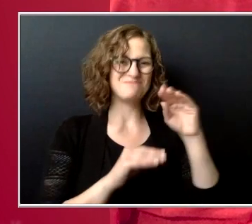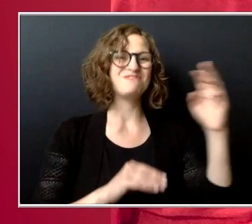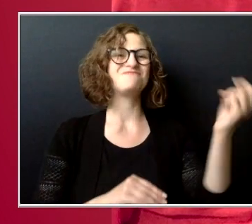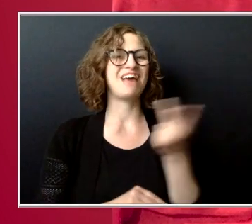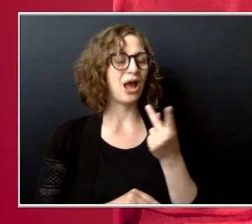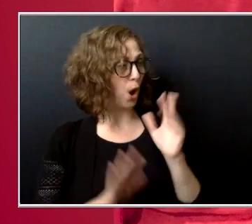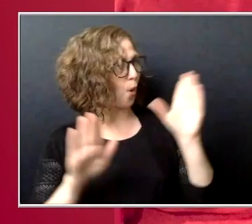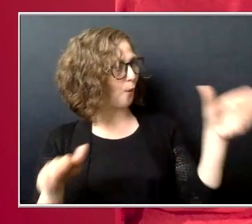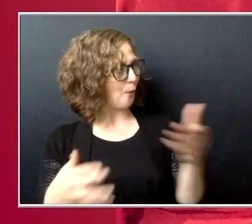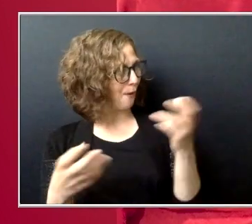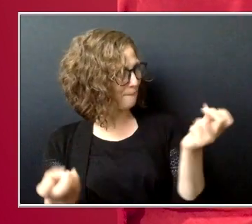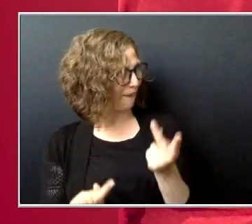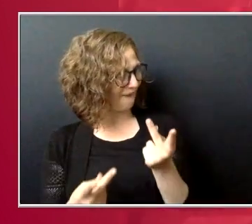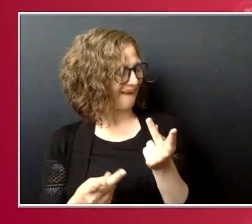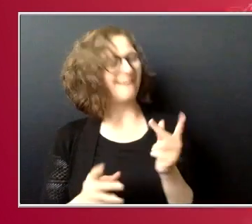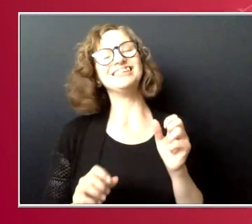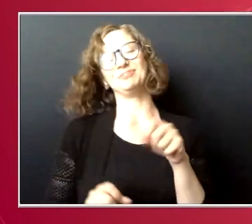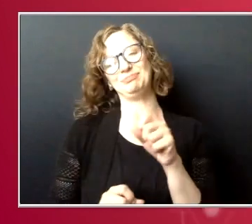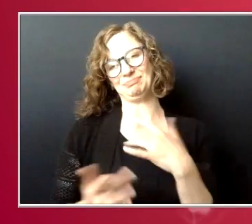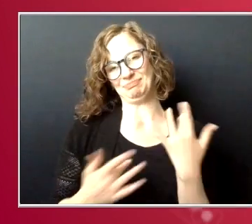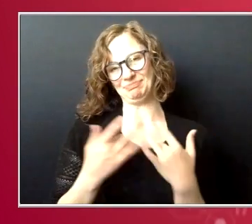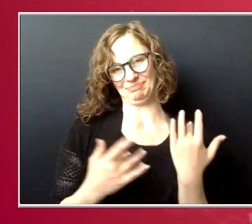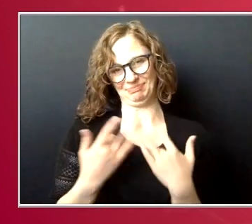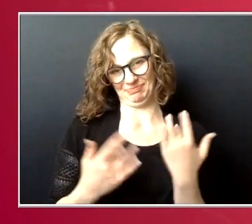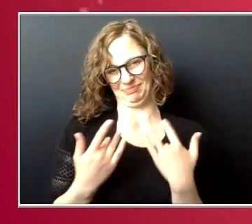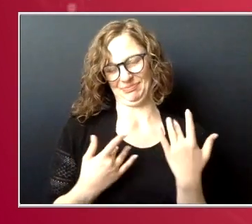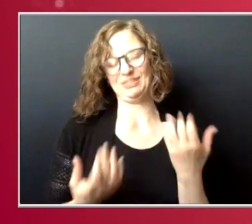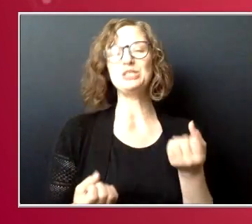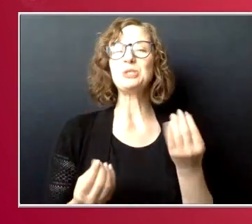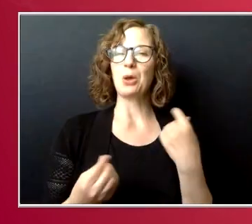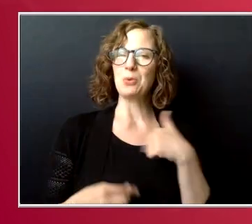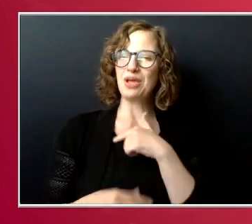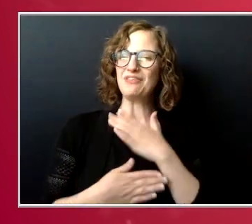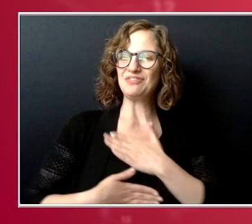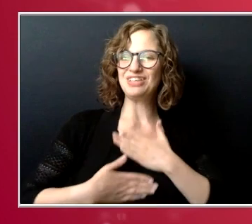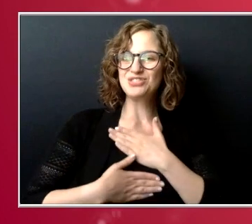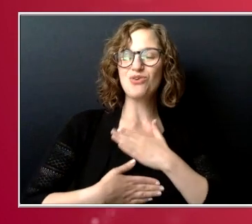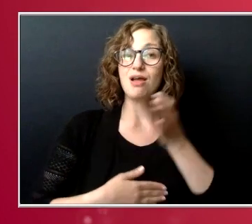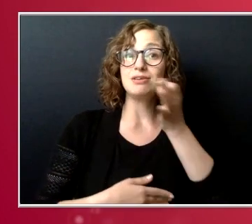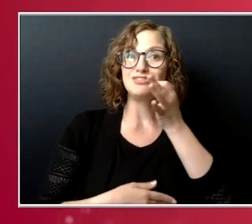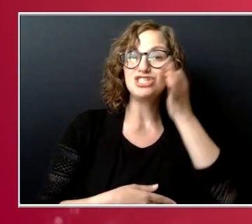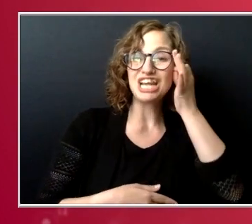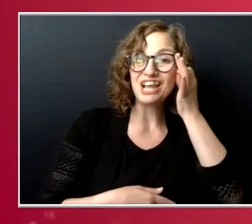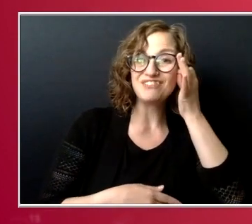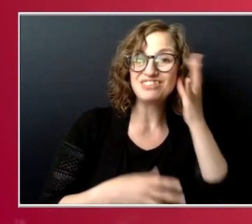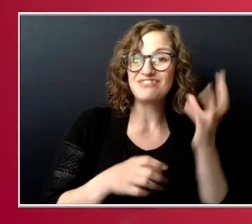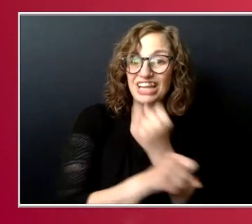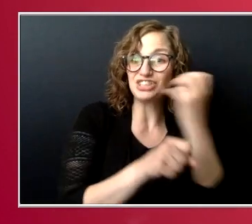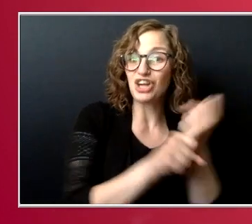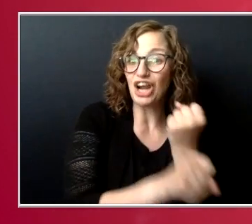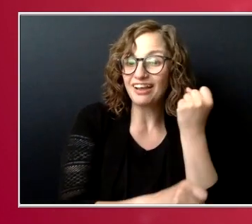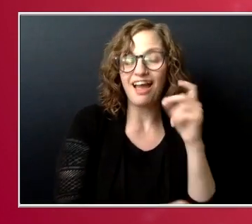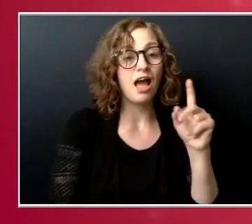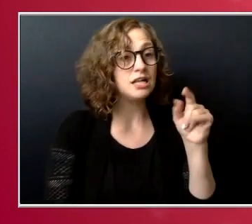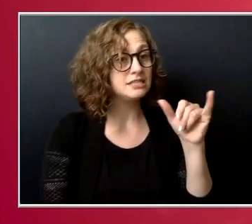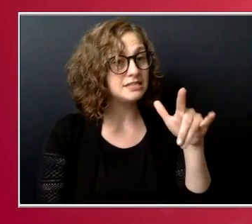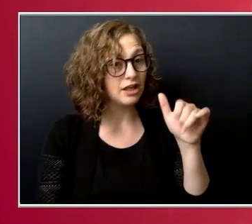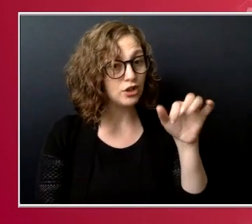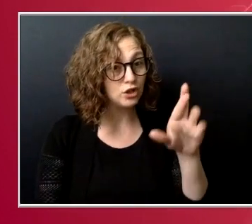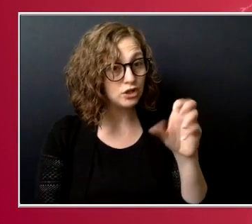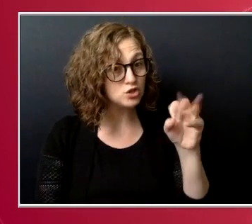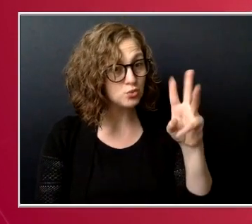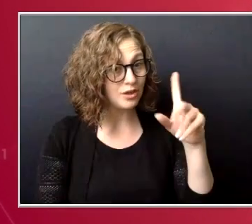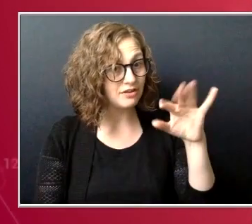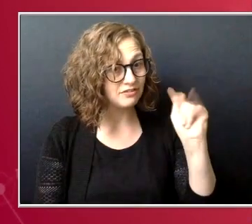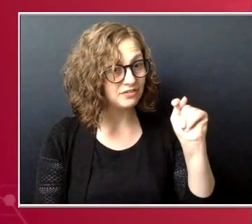Yeah, it's been really exciting. So we've enjoyed the Chiefs' victories. And Taylor Swift. And absolutely Taylor Swift. My wife is